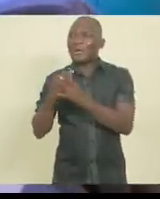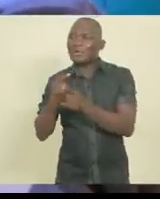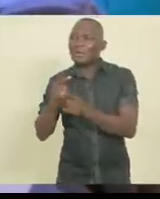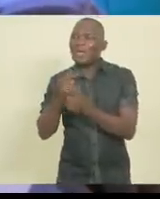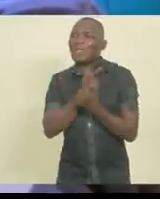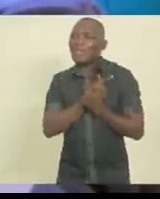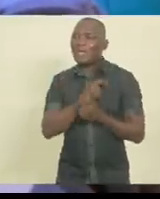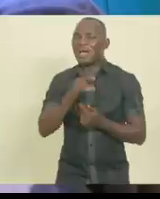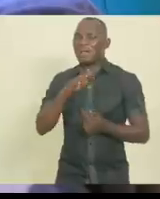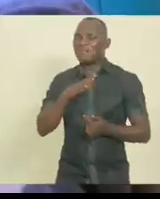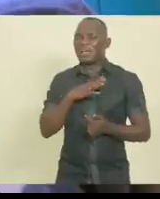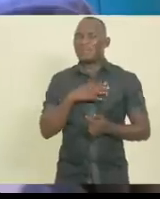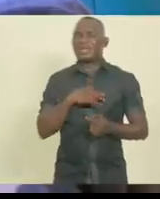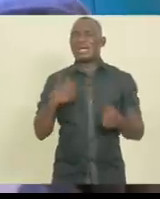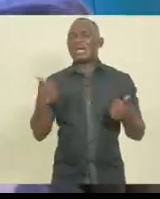Baby, tell me, what happened?